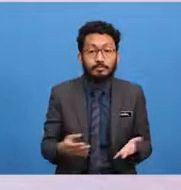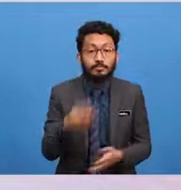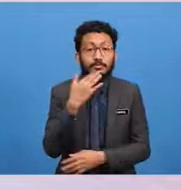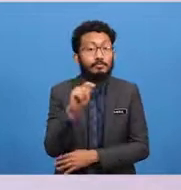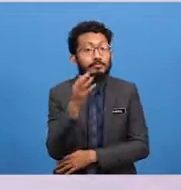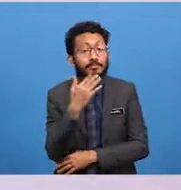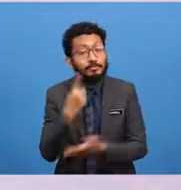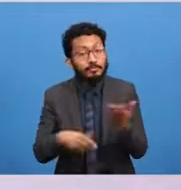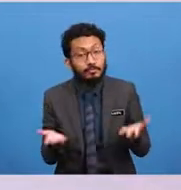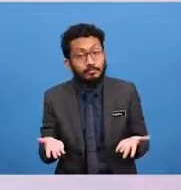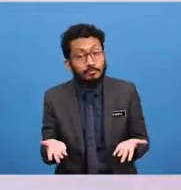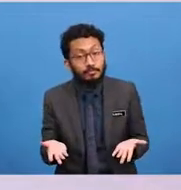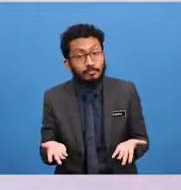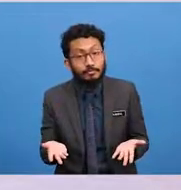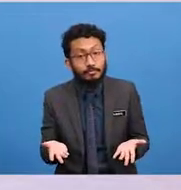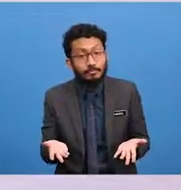shorts?